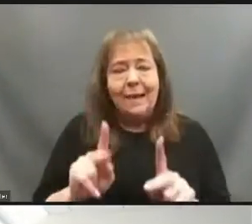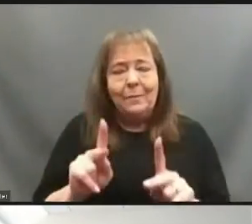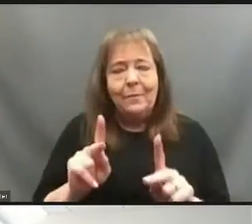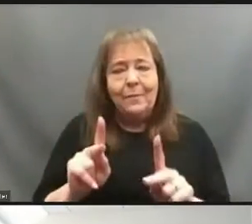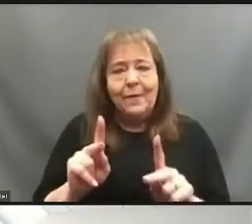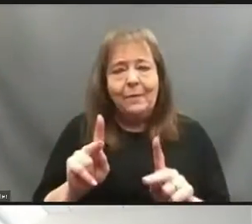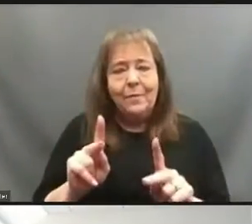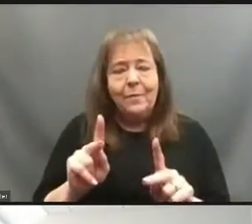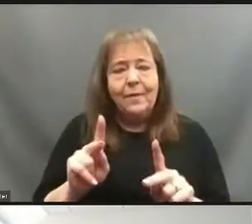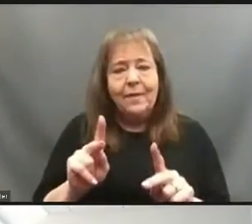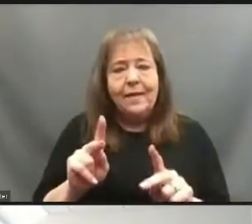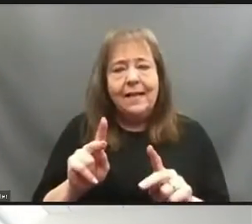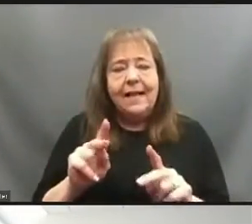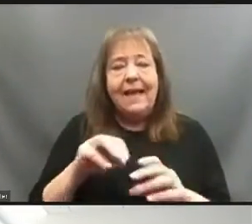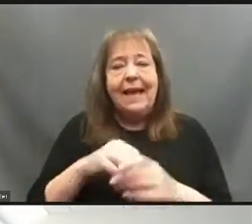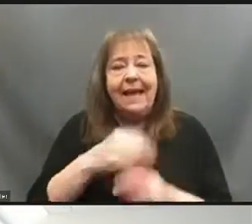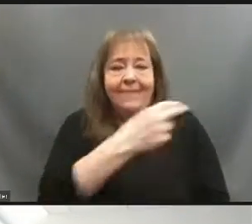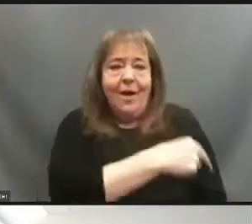people demanding